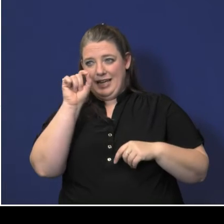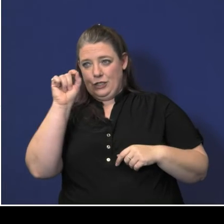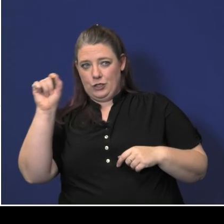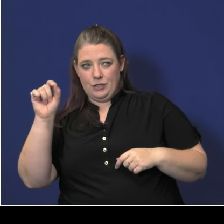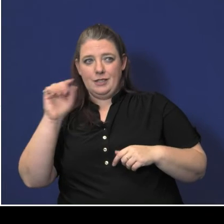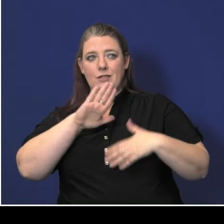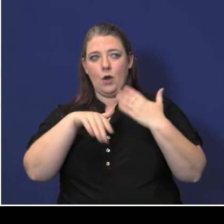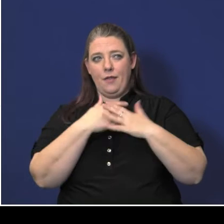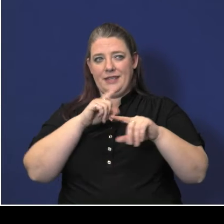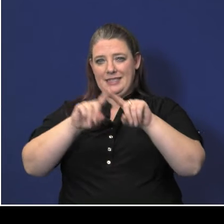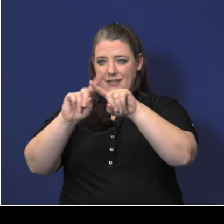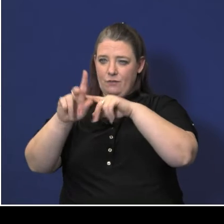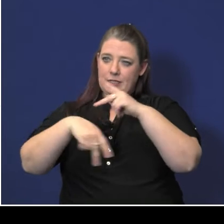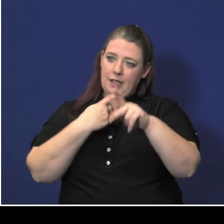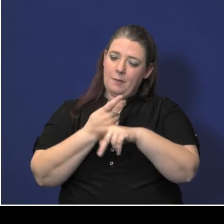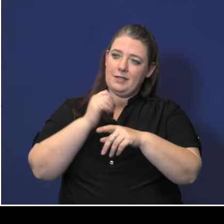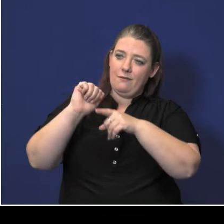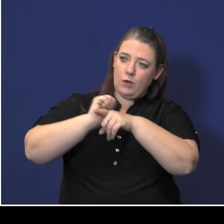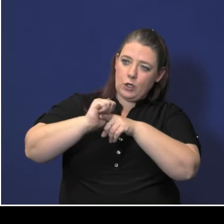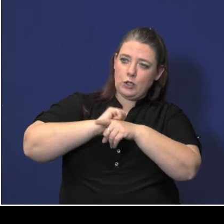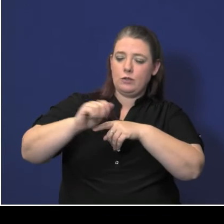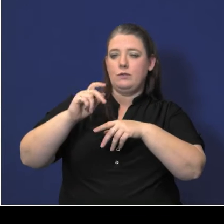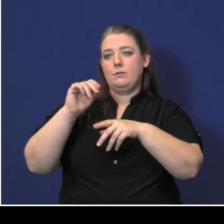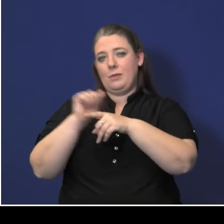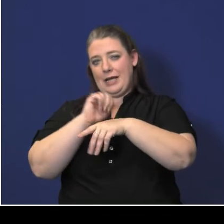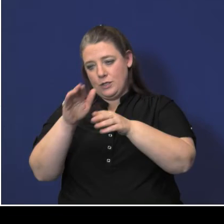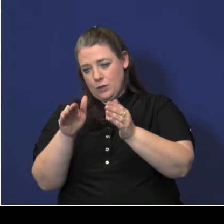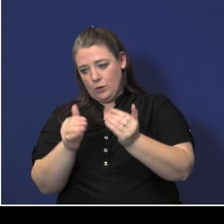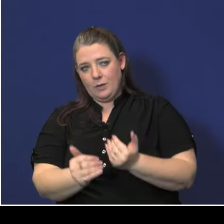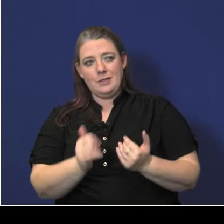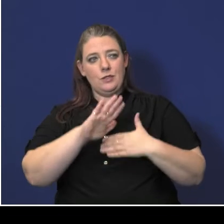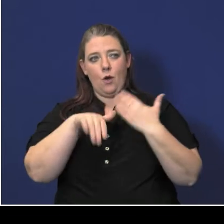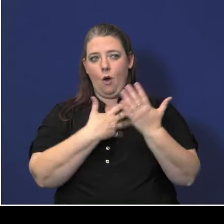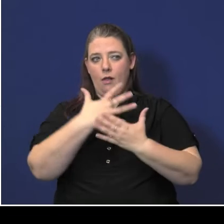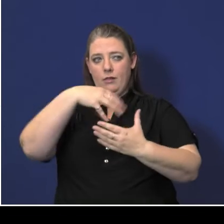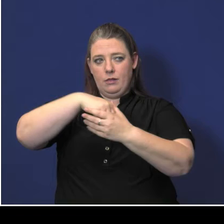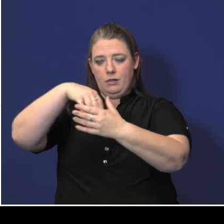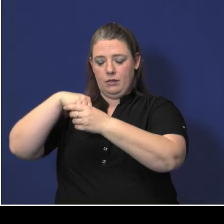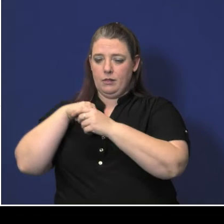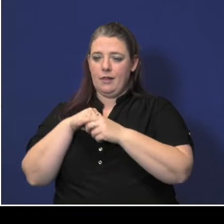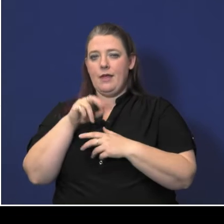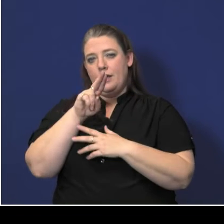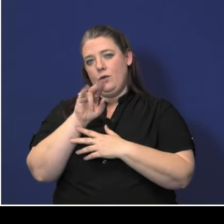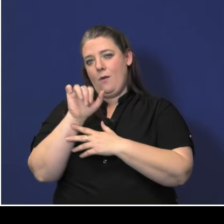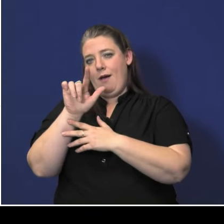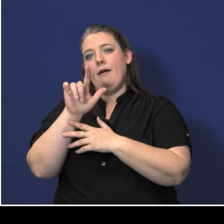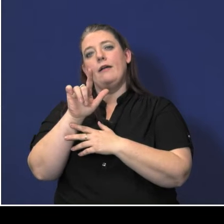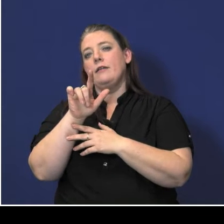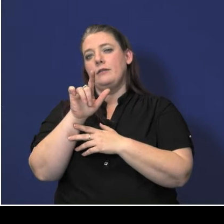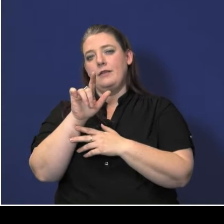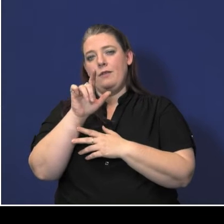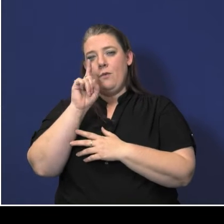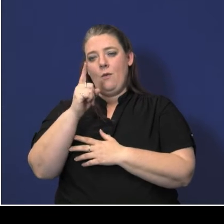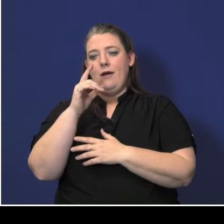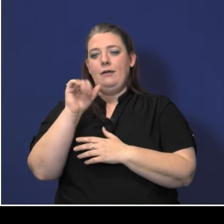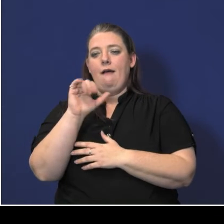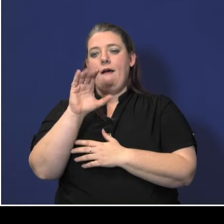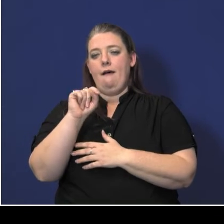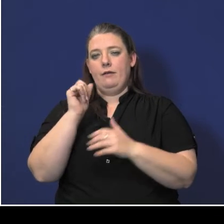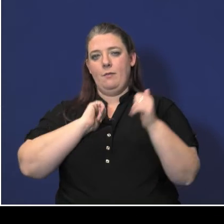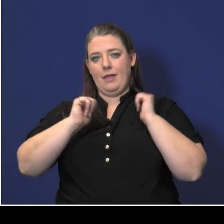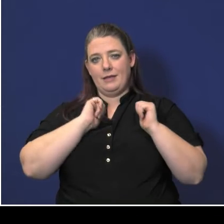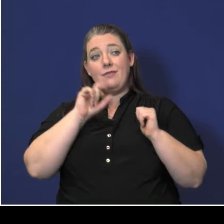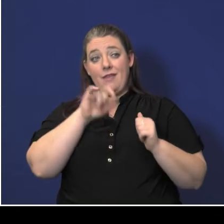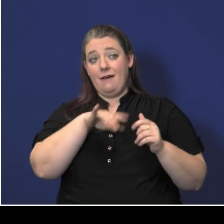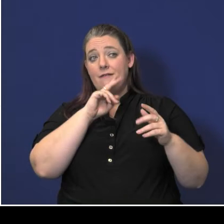different type of rehearsals and practice rooms. And again, it's all part of, again, the UIL and the One Neck Play. And I think they were saying if this facility